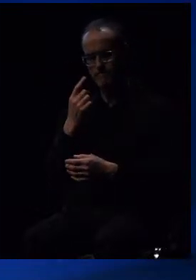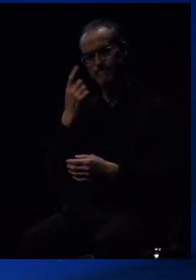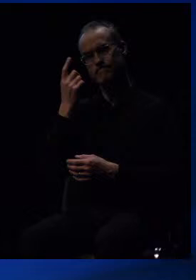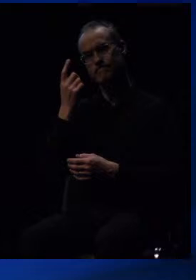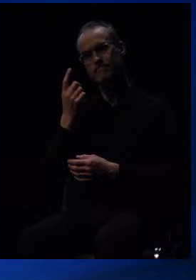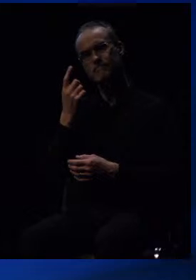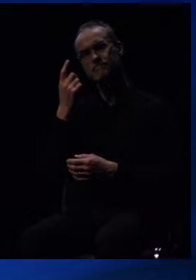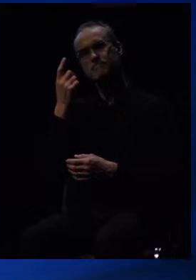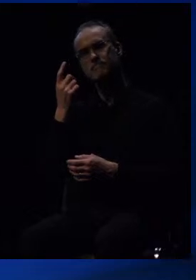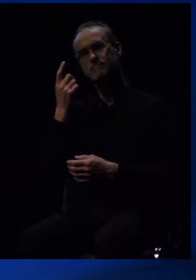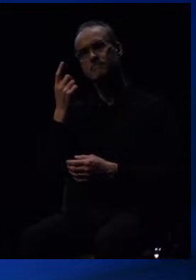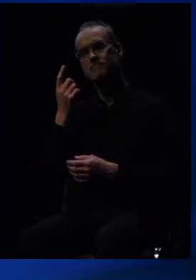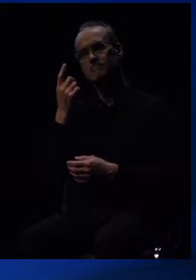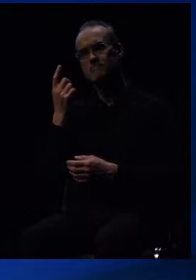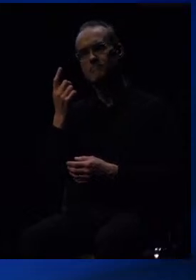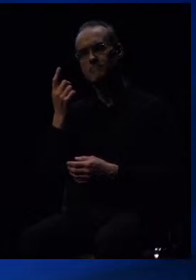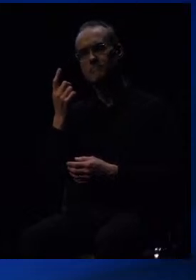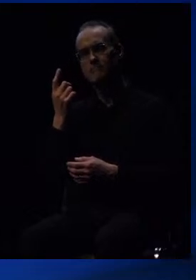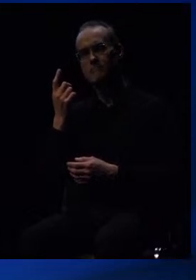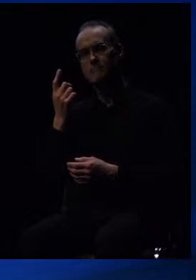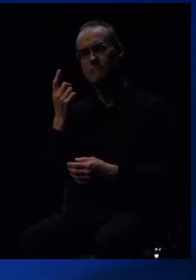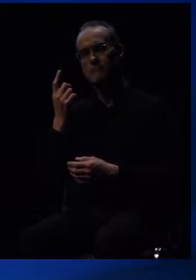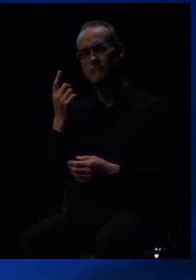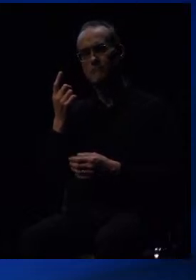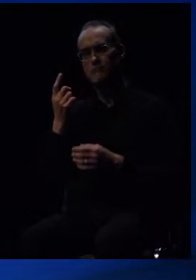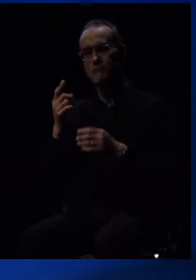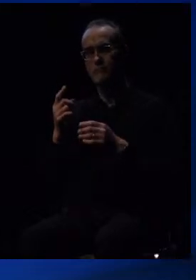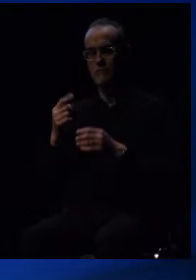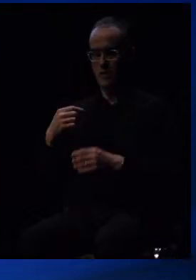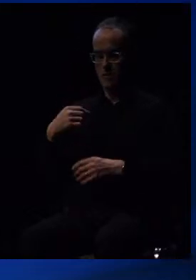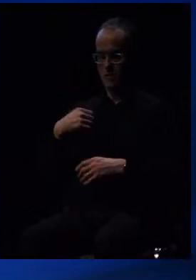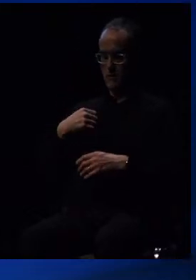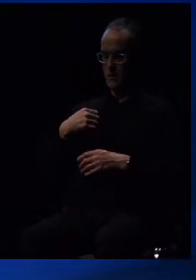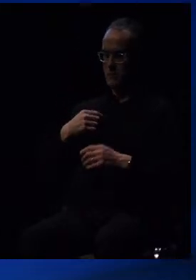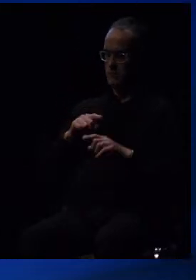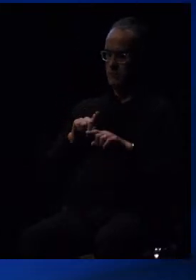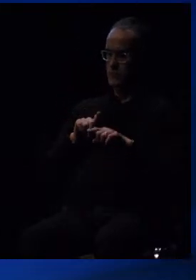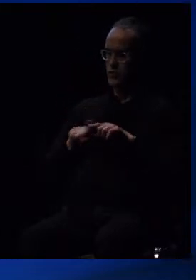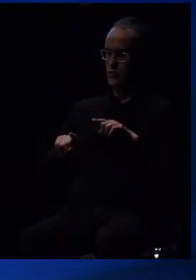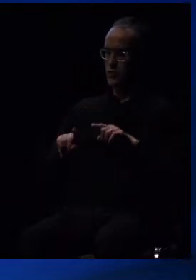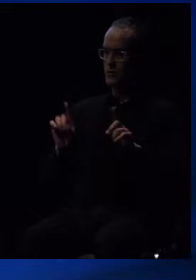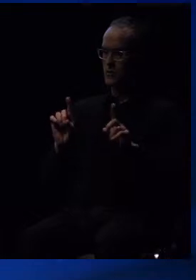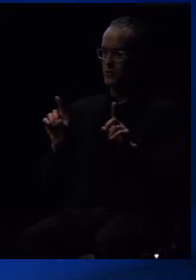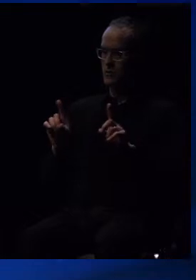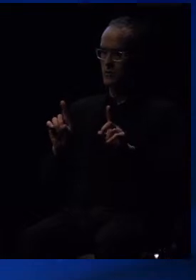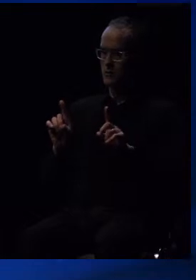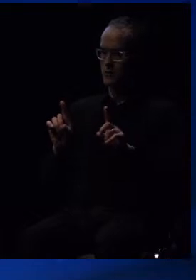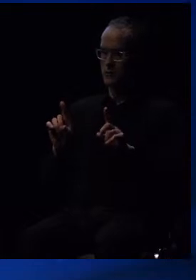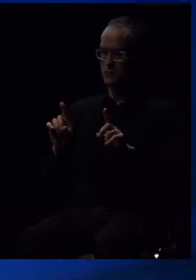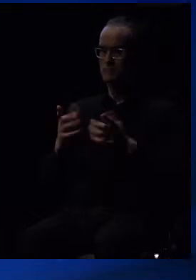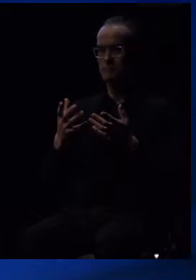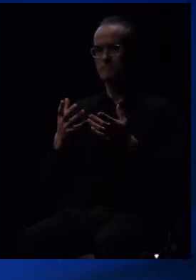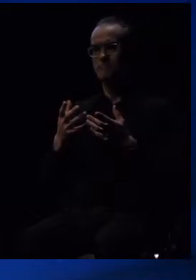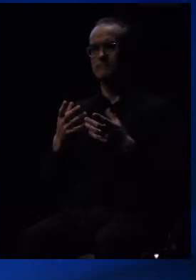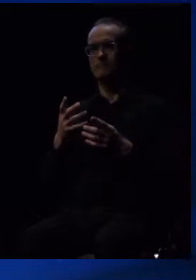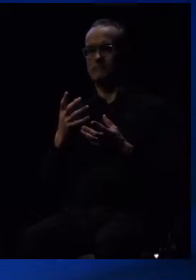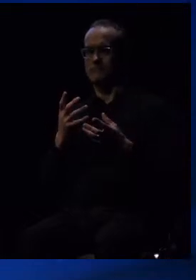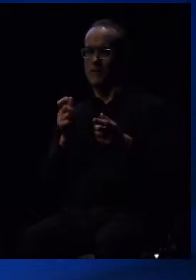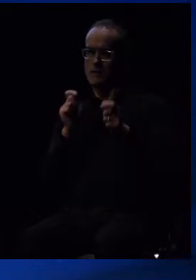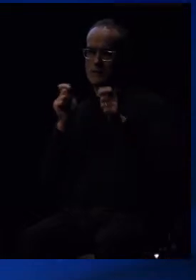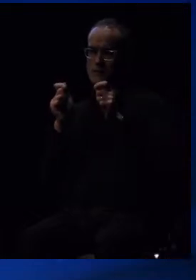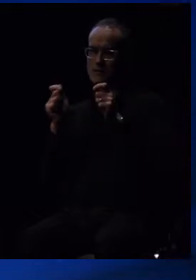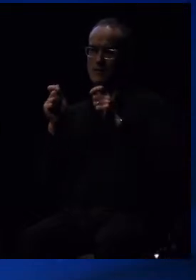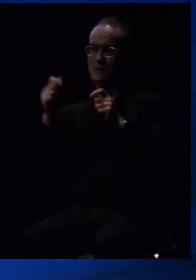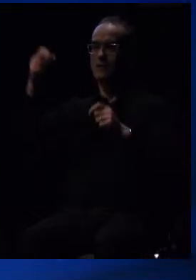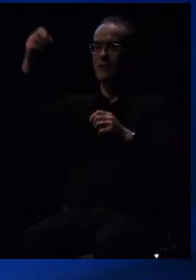of also on my side. I'm just adapting to to the light and the different